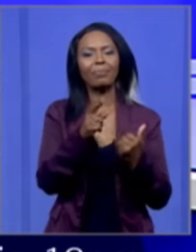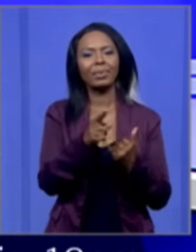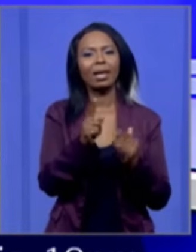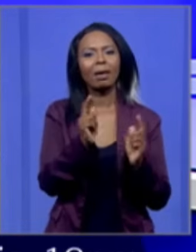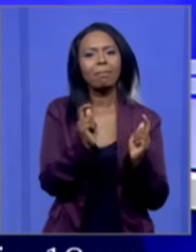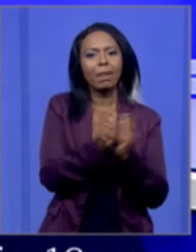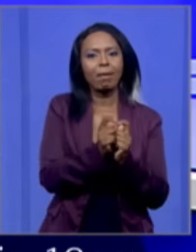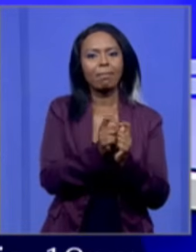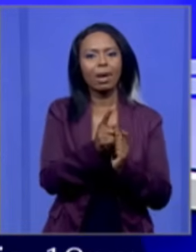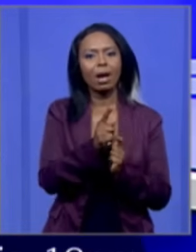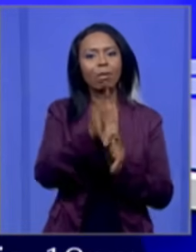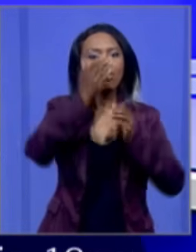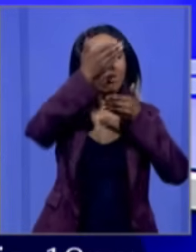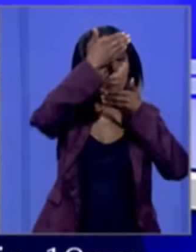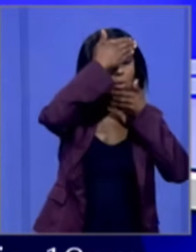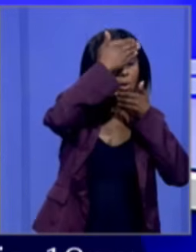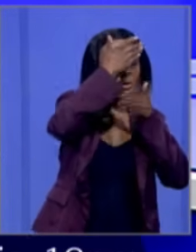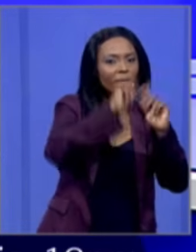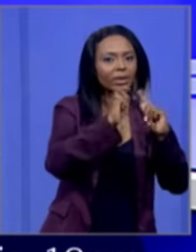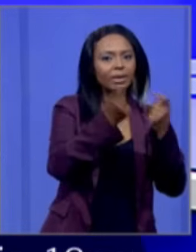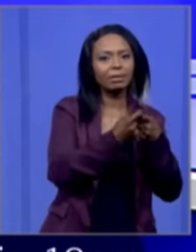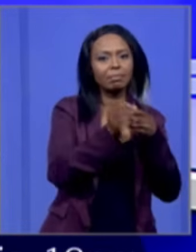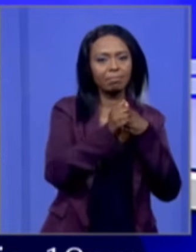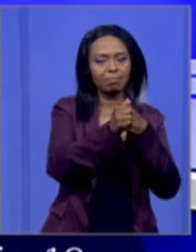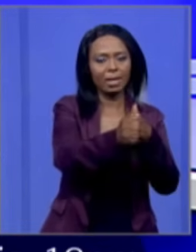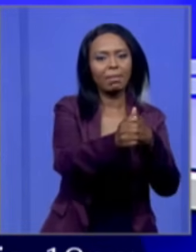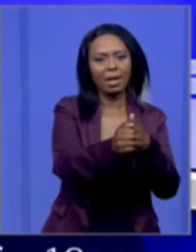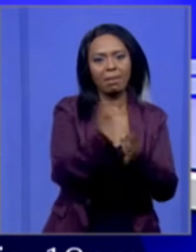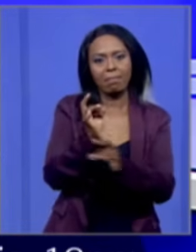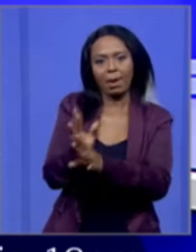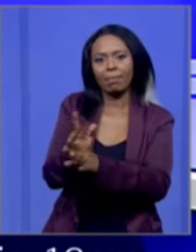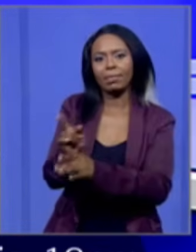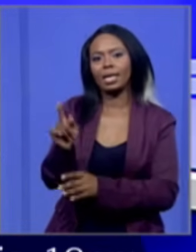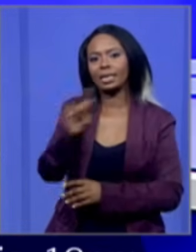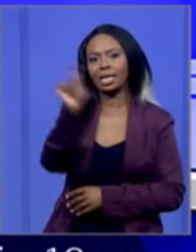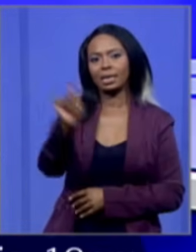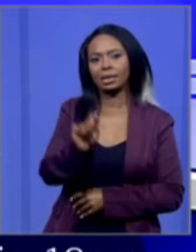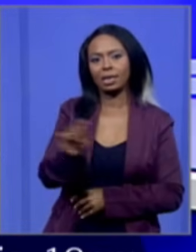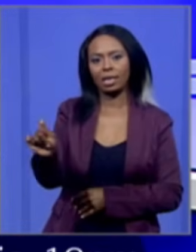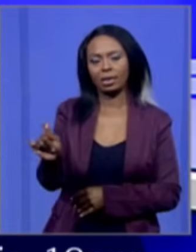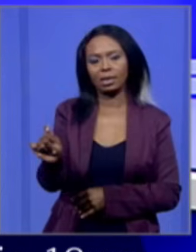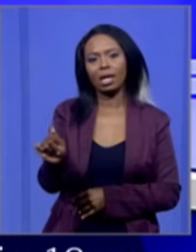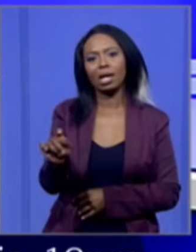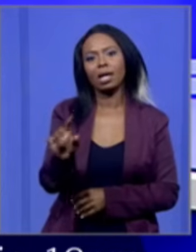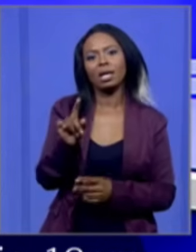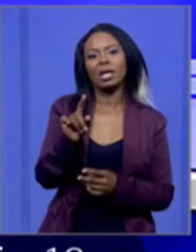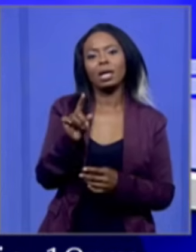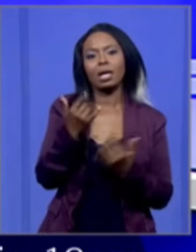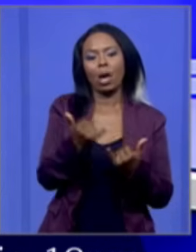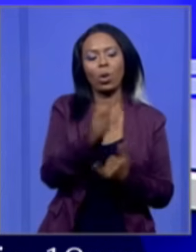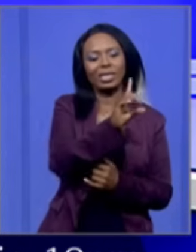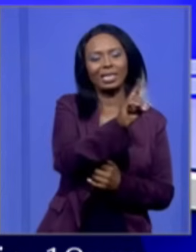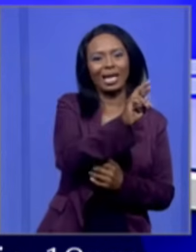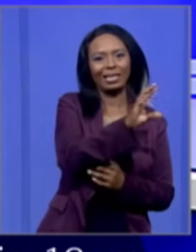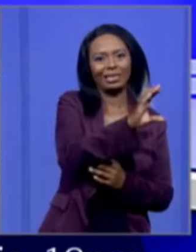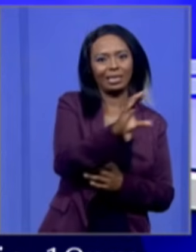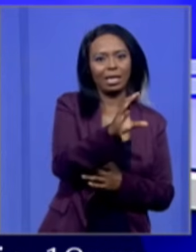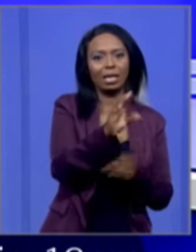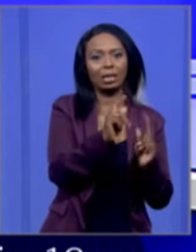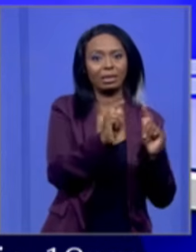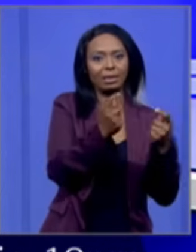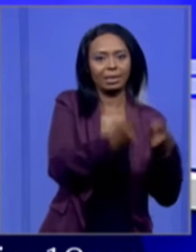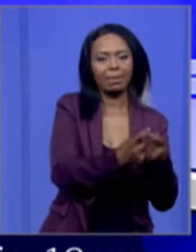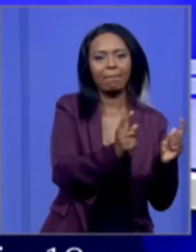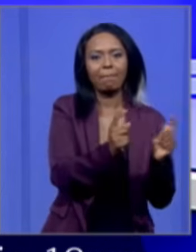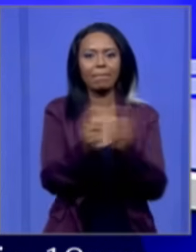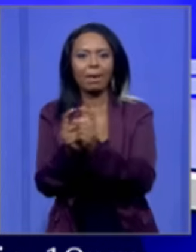ya papadi, Morocco e etile pele ka 1-0 kgatlhanong le Tanzania mo la Democratic Republic of